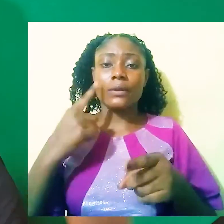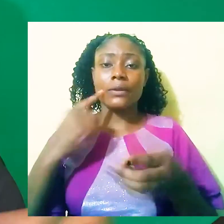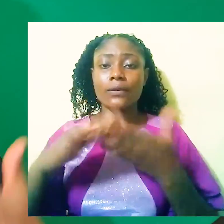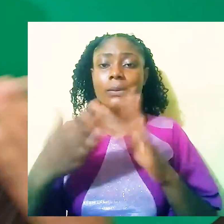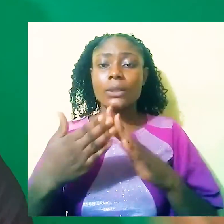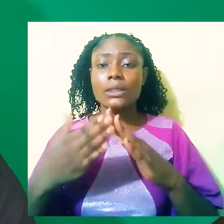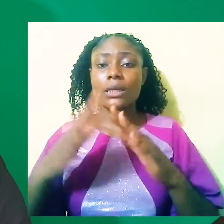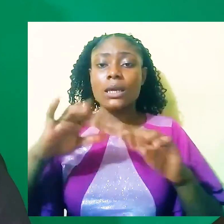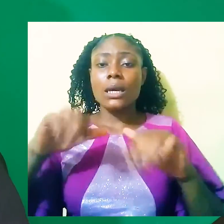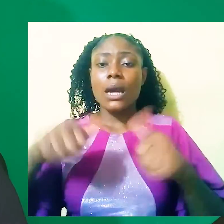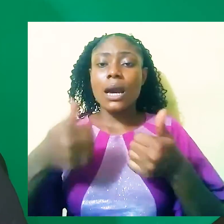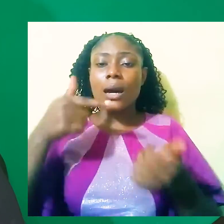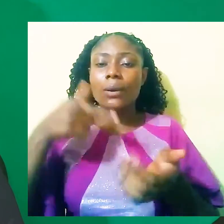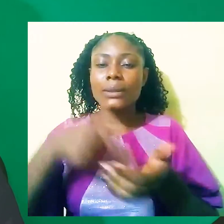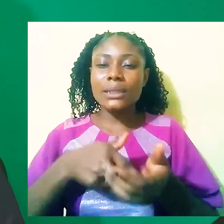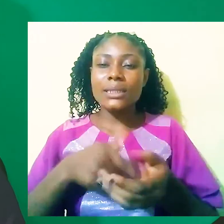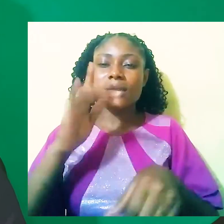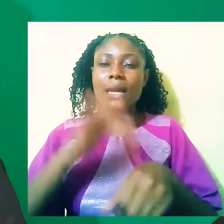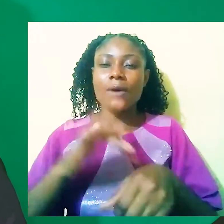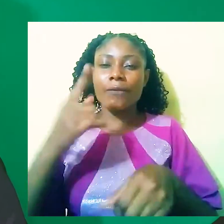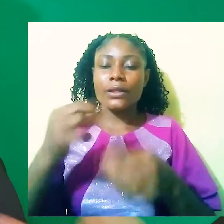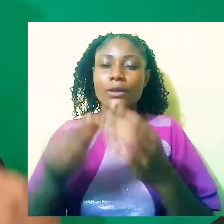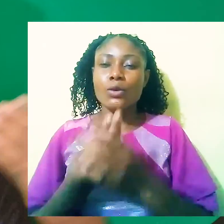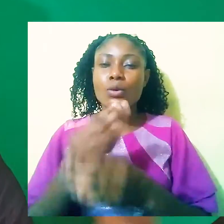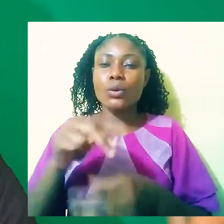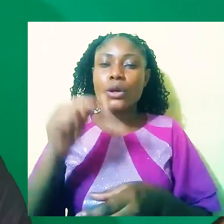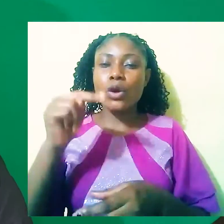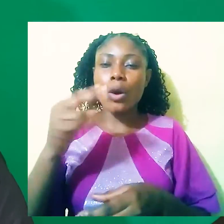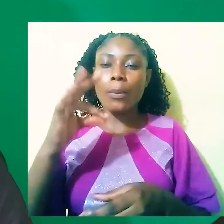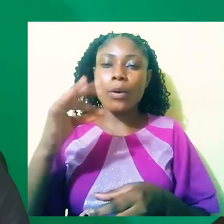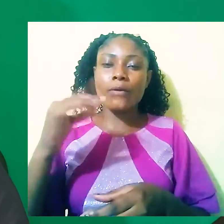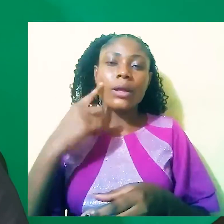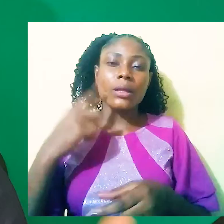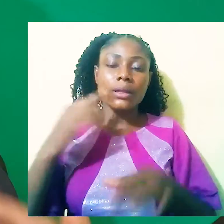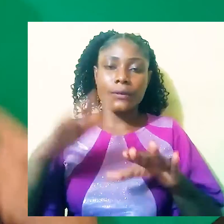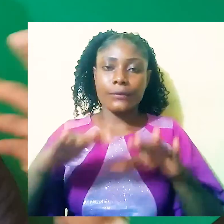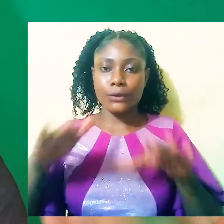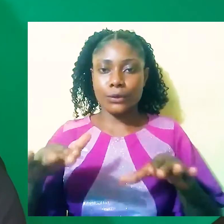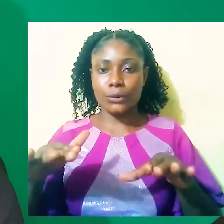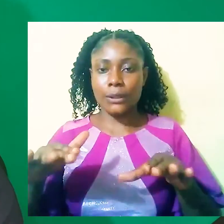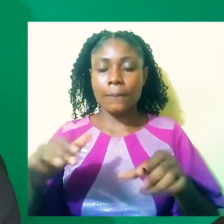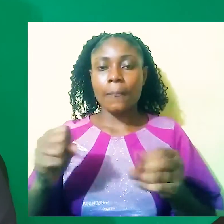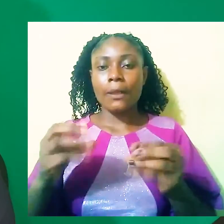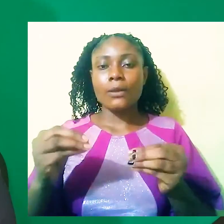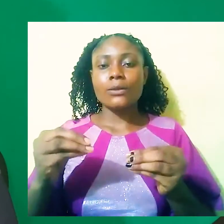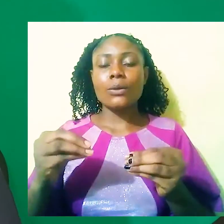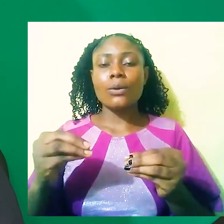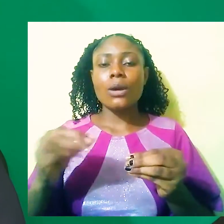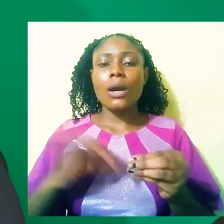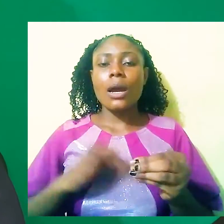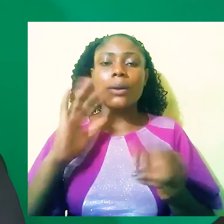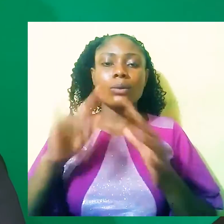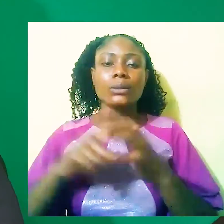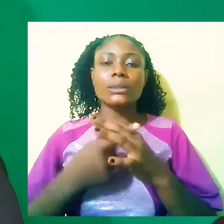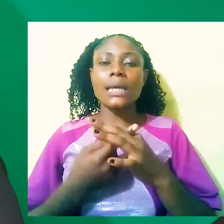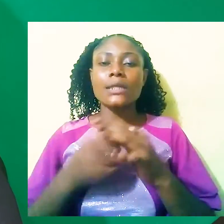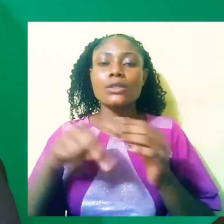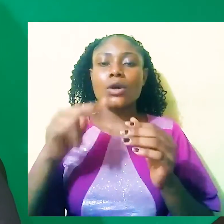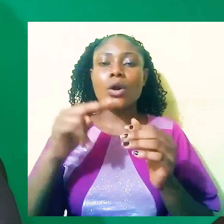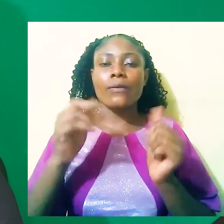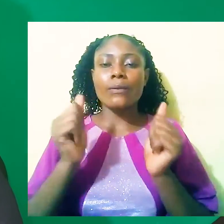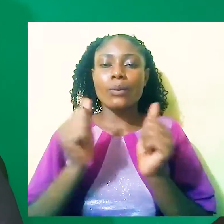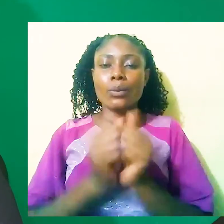languages in different deaf communities and how this affects the growing up of deaf